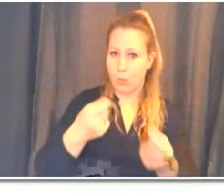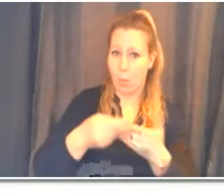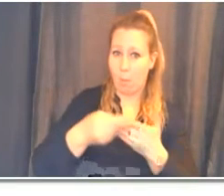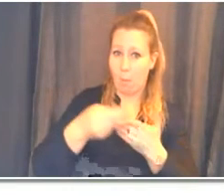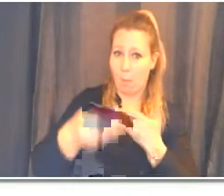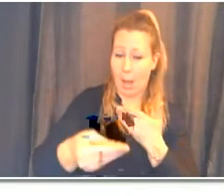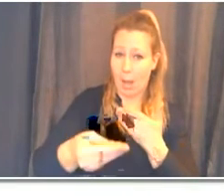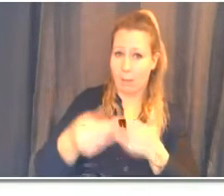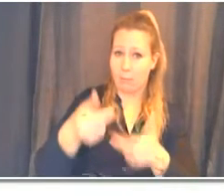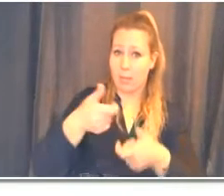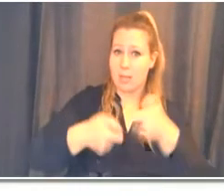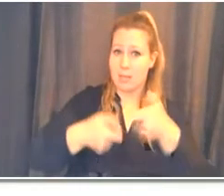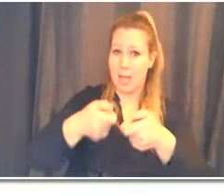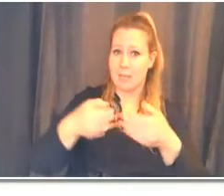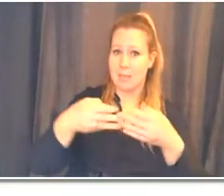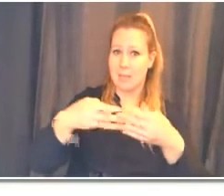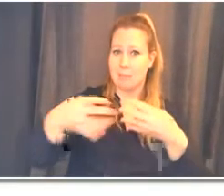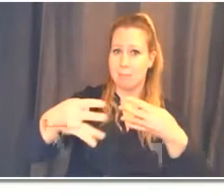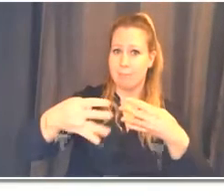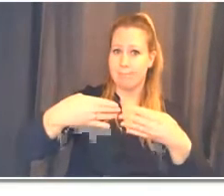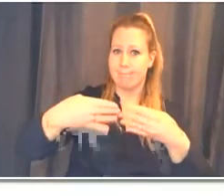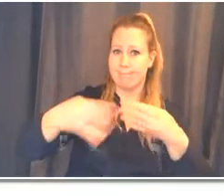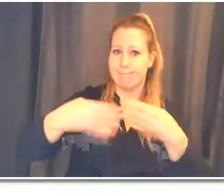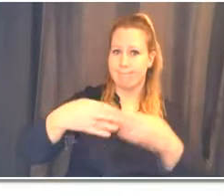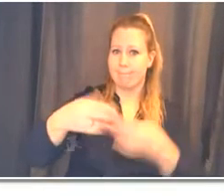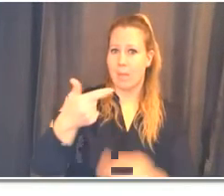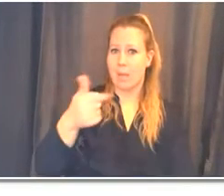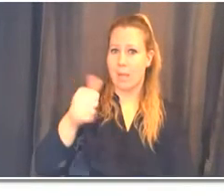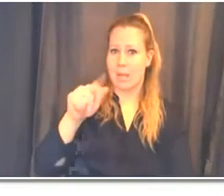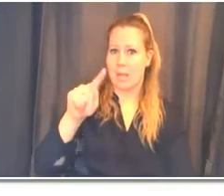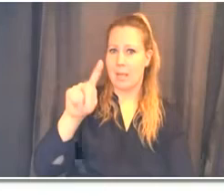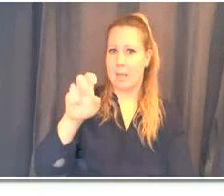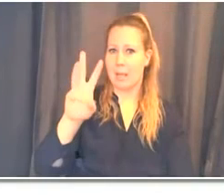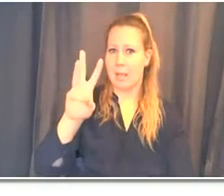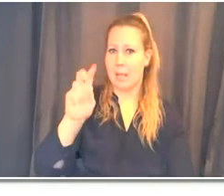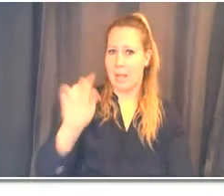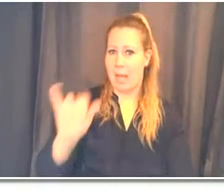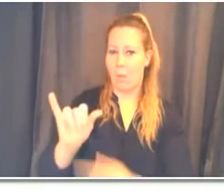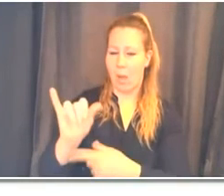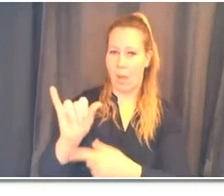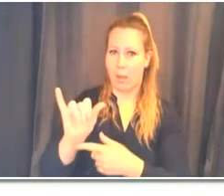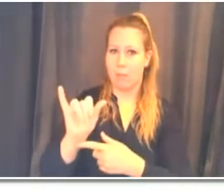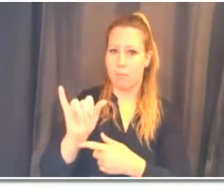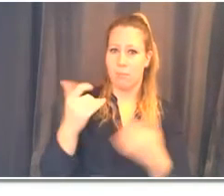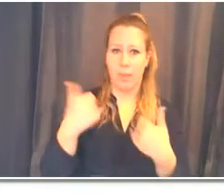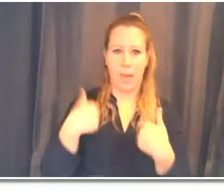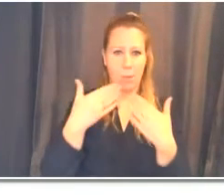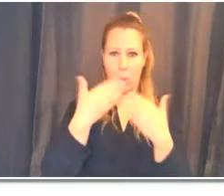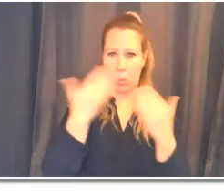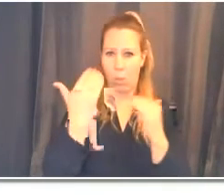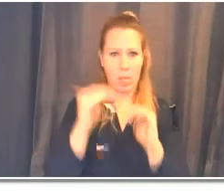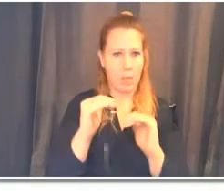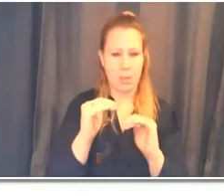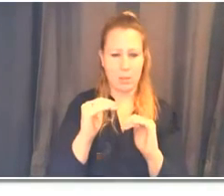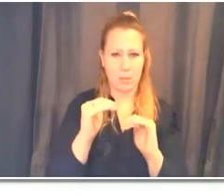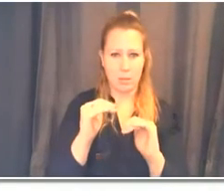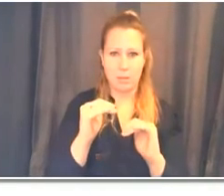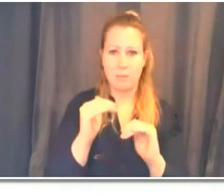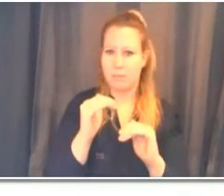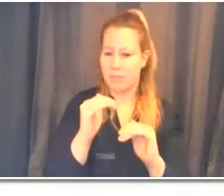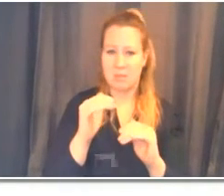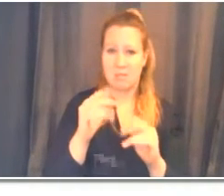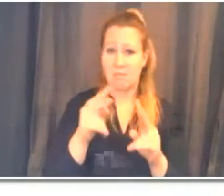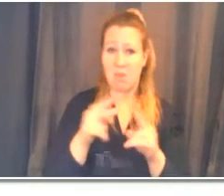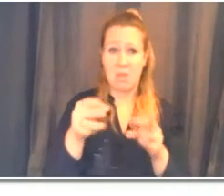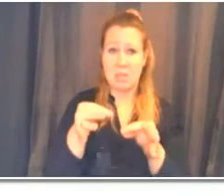already have the trained operators so I guess what is the hold up in just getting the text messaging Gateway which literally I could build for